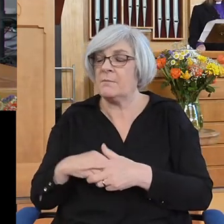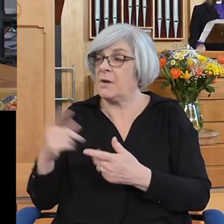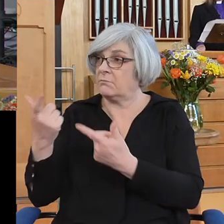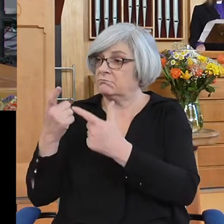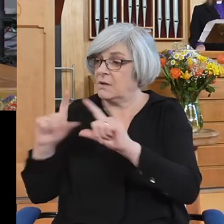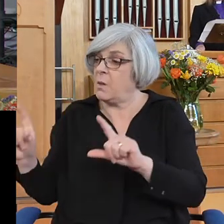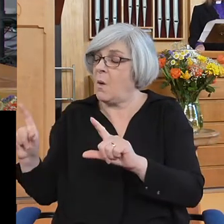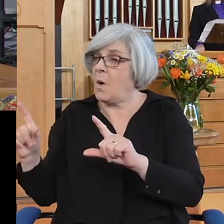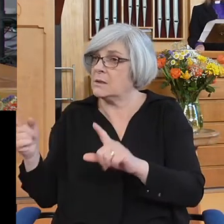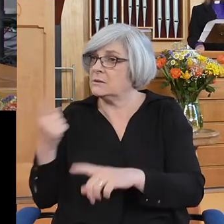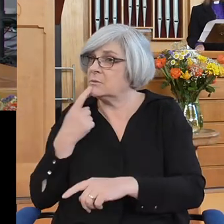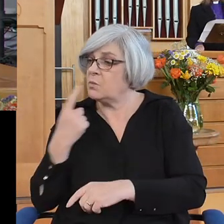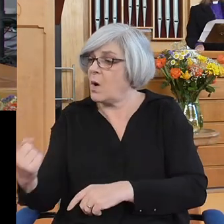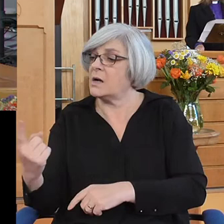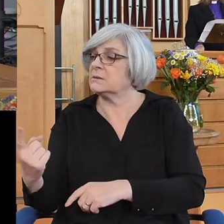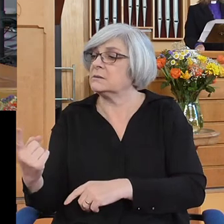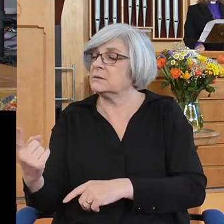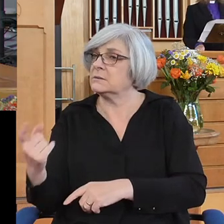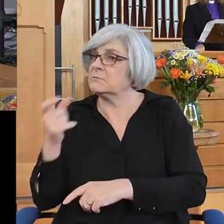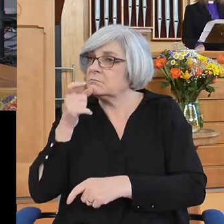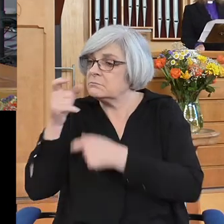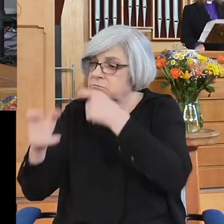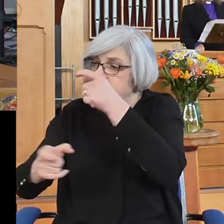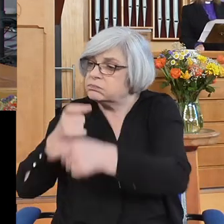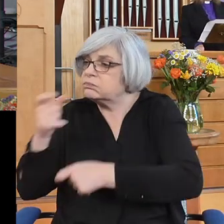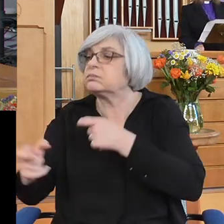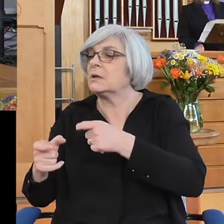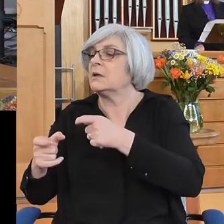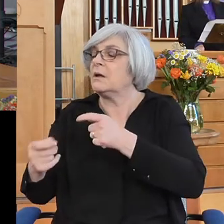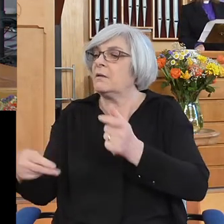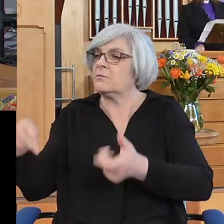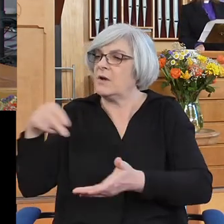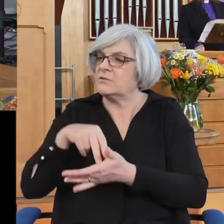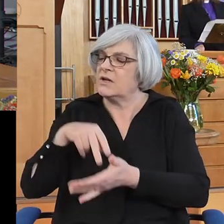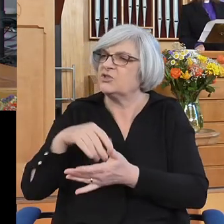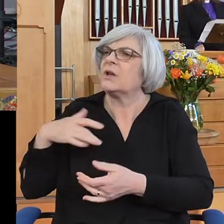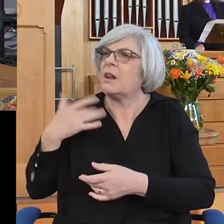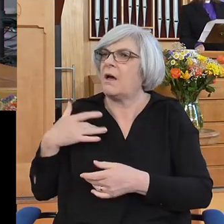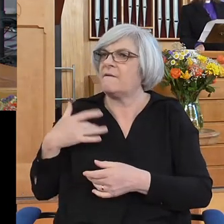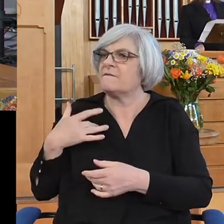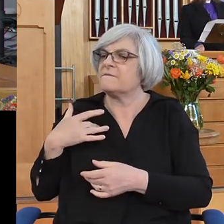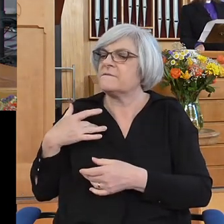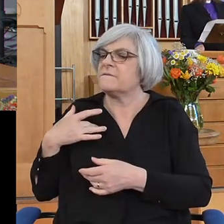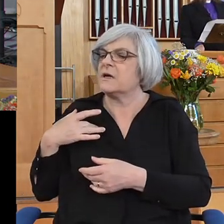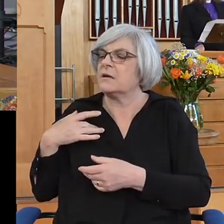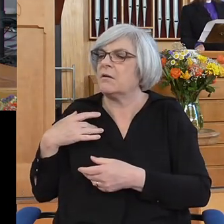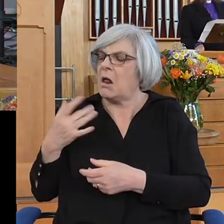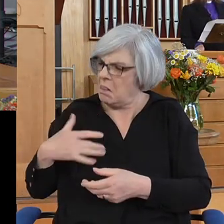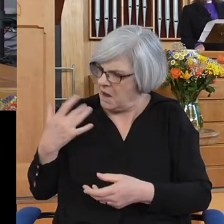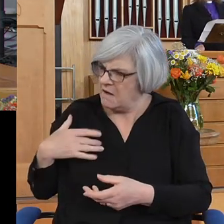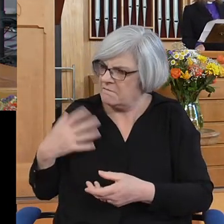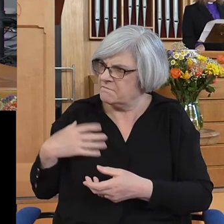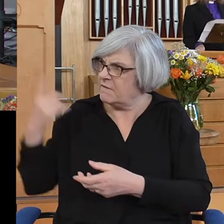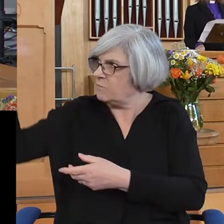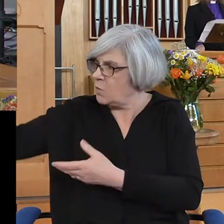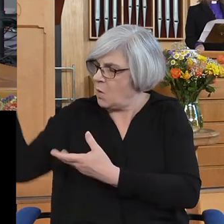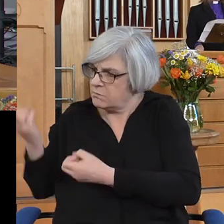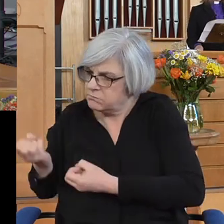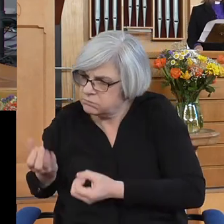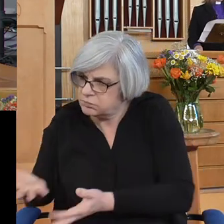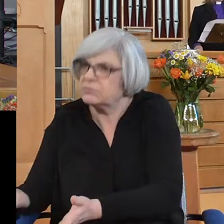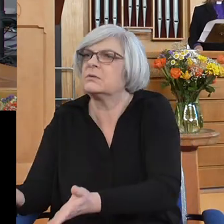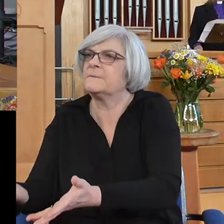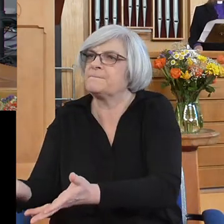the Lord, the one who is the resurrection and the life, life from God is